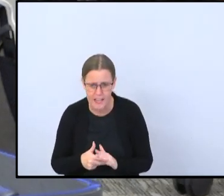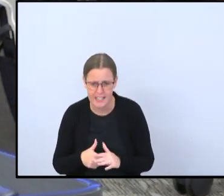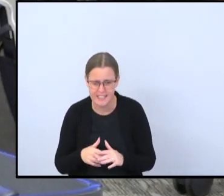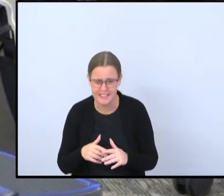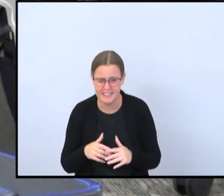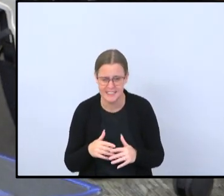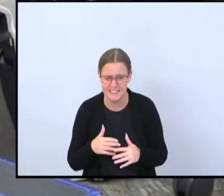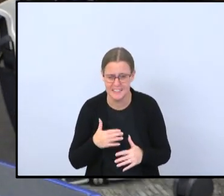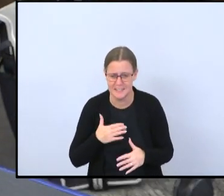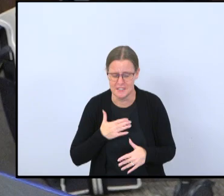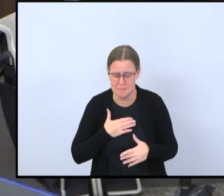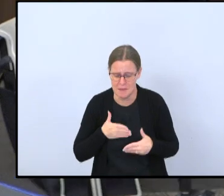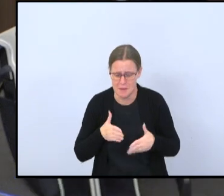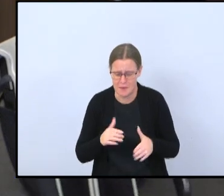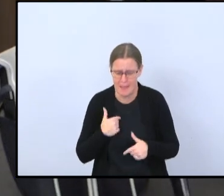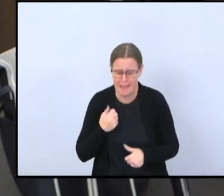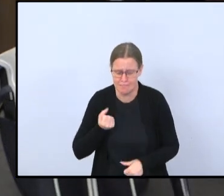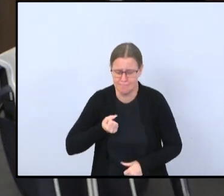terms?